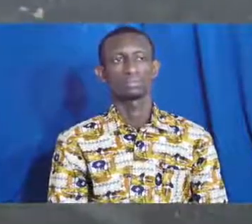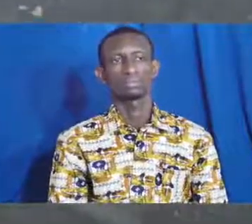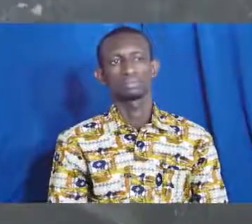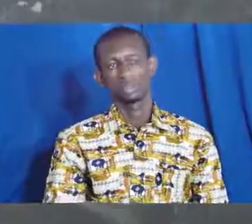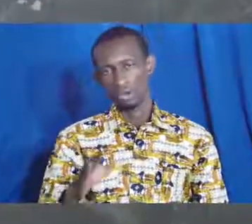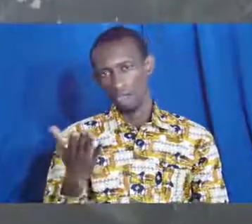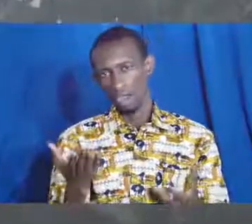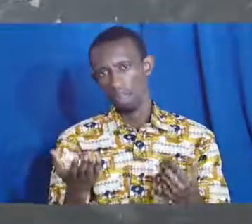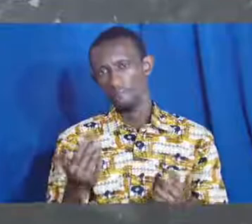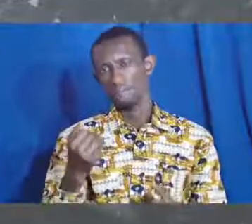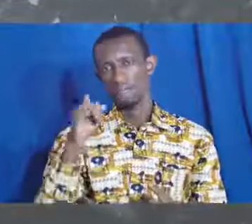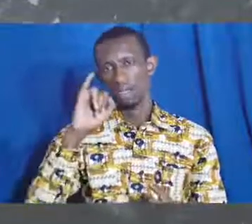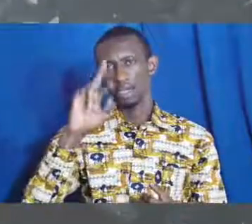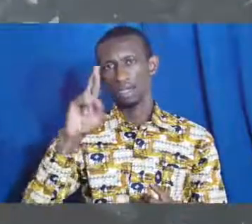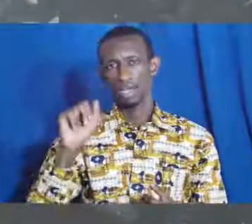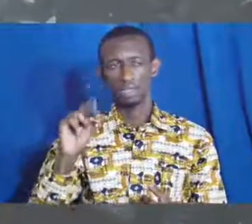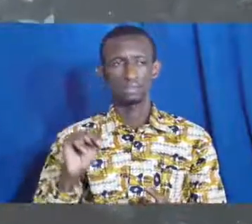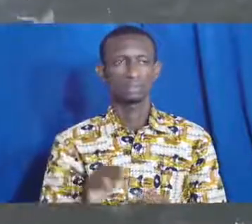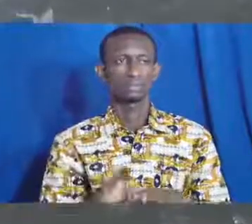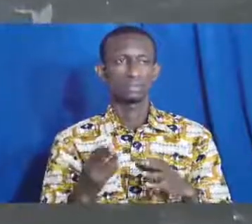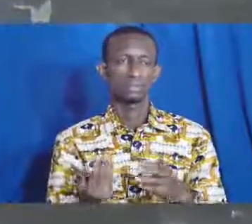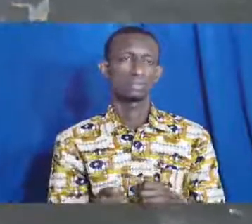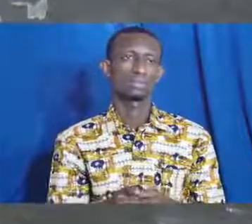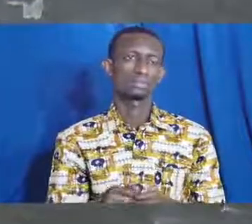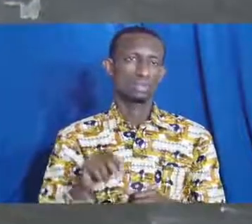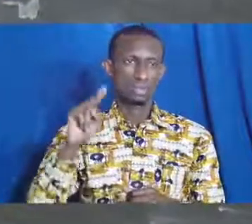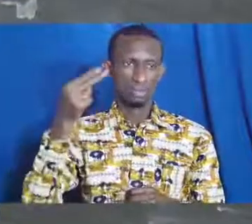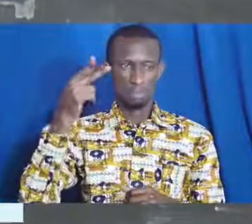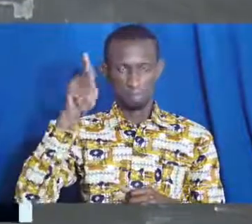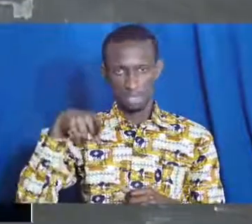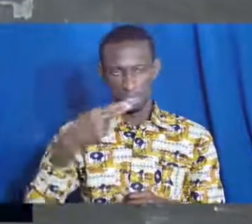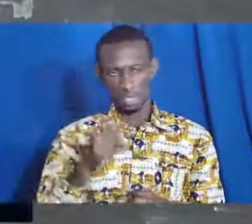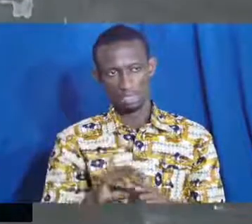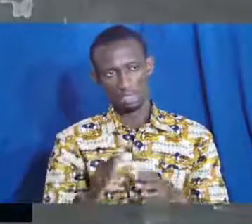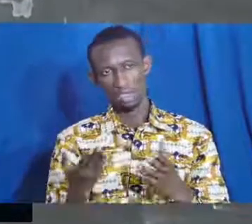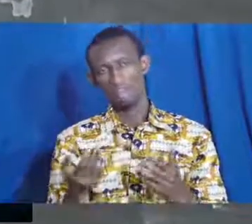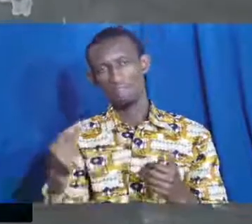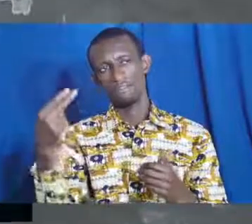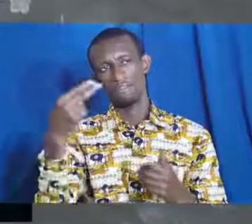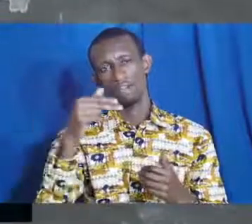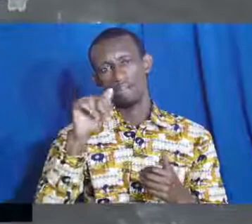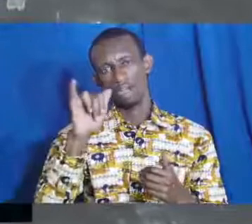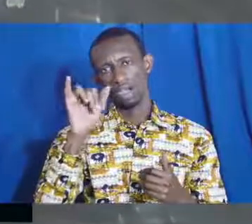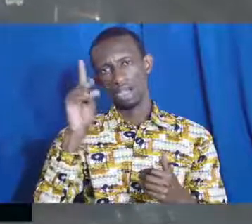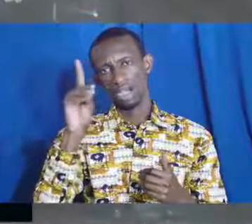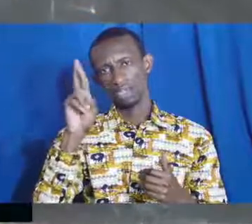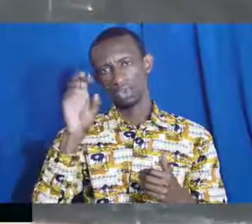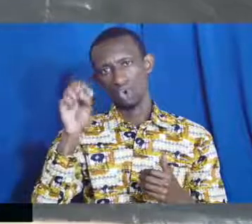have iron, you have lead, you have hydrogen, you have copper, you